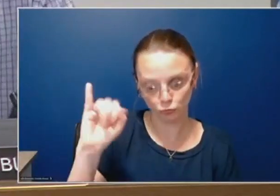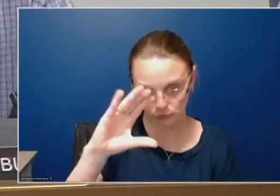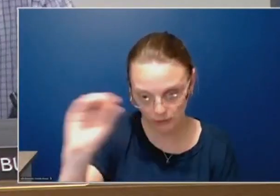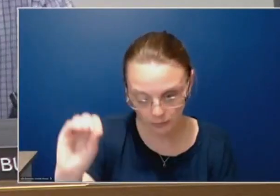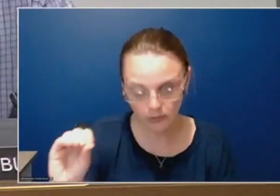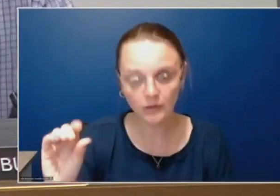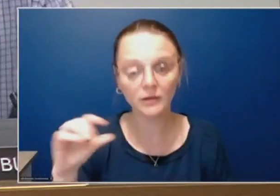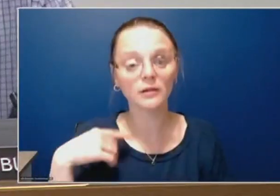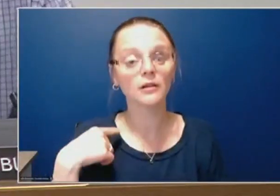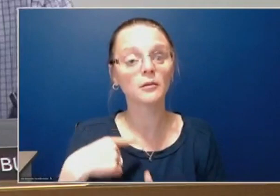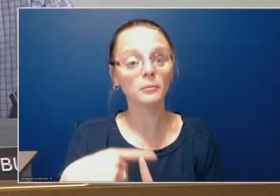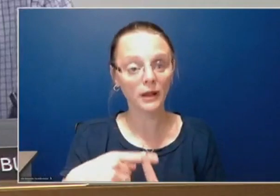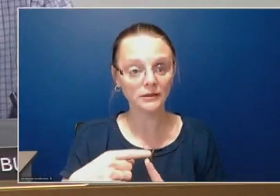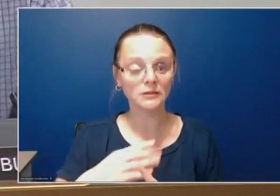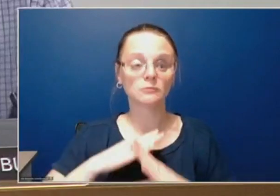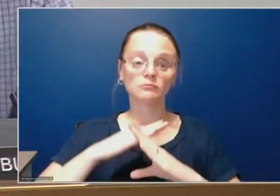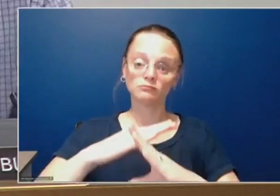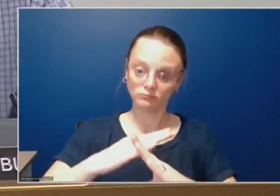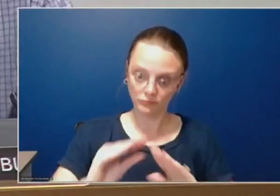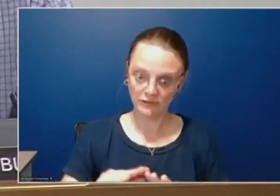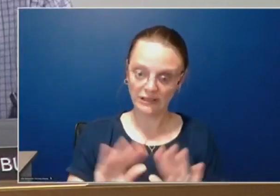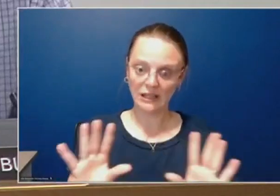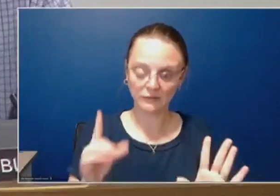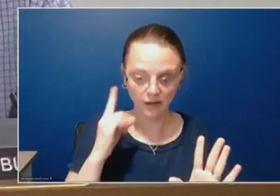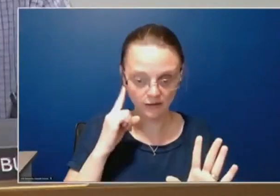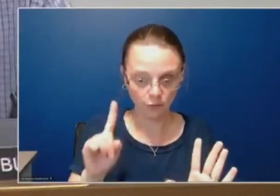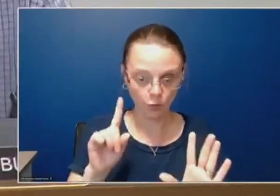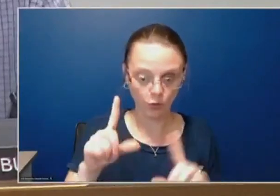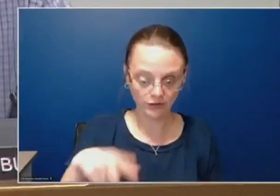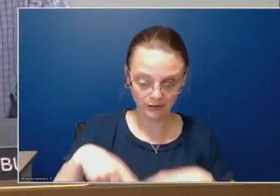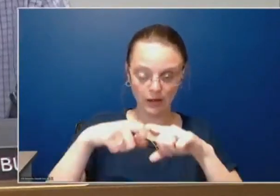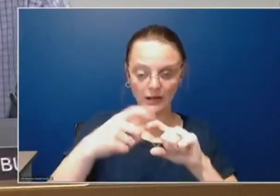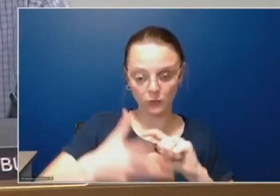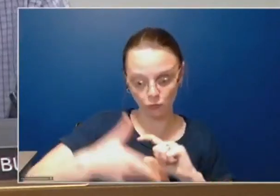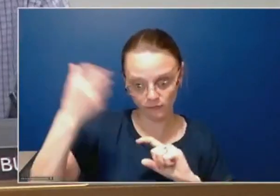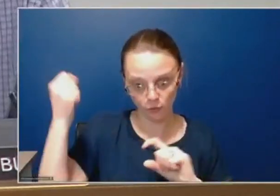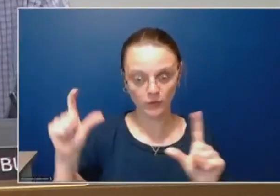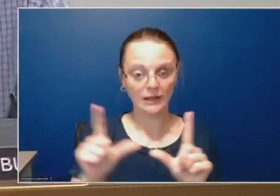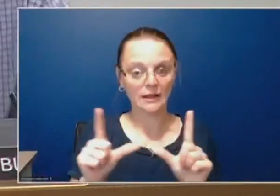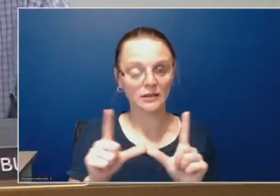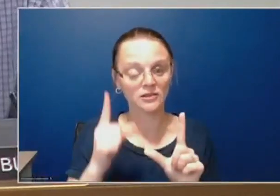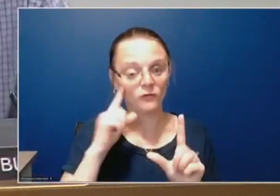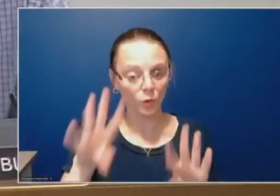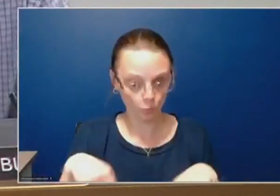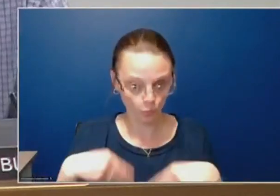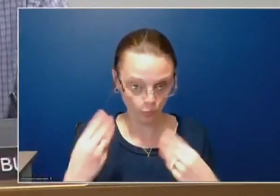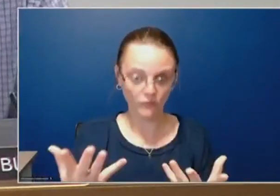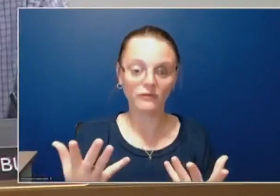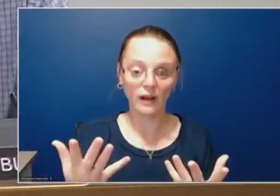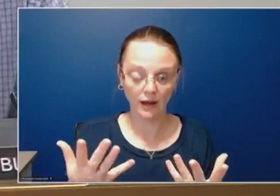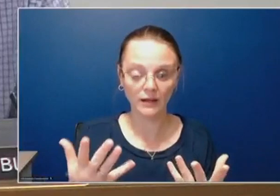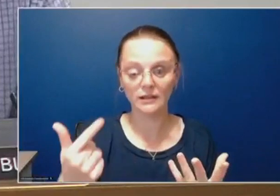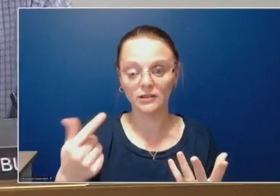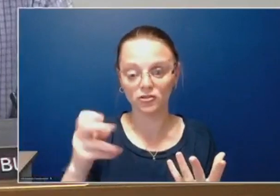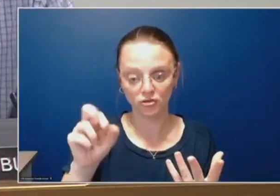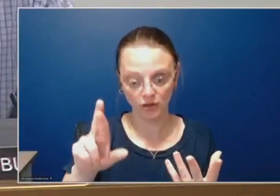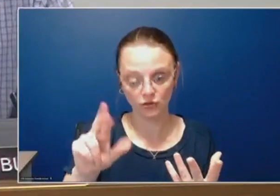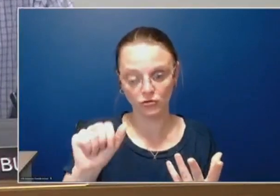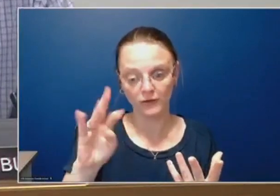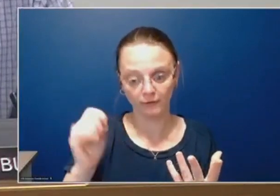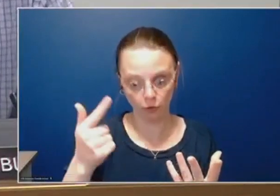prohibition on healthcare practitioner licensing board from suspending or revoking a license solely for providing reproductive or gender-affirming healthcare services.